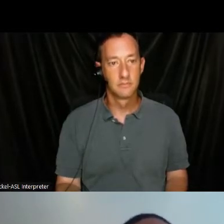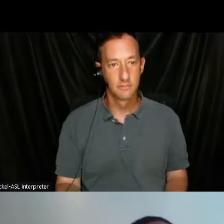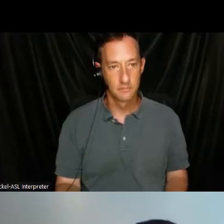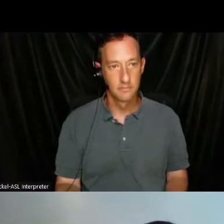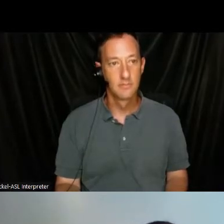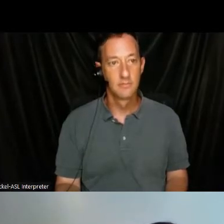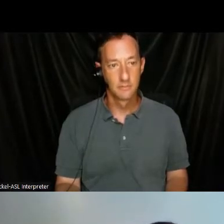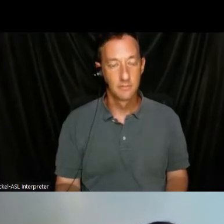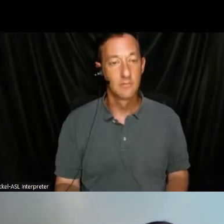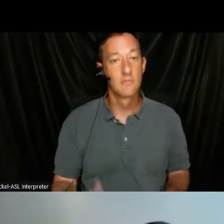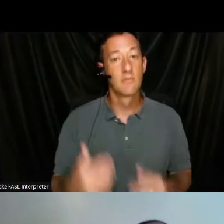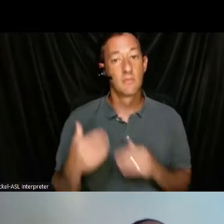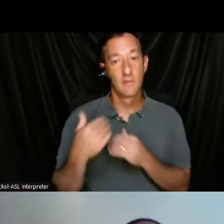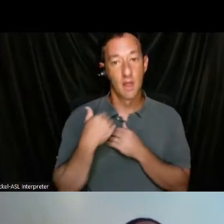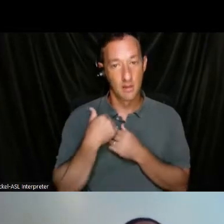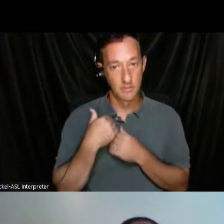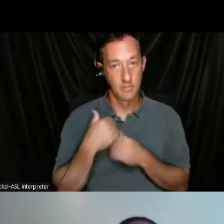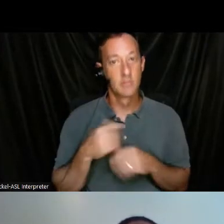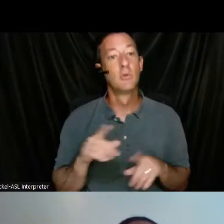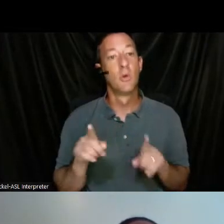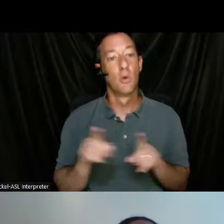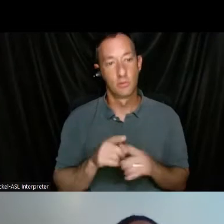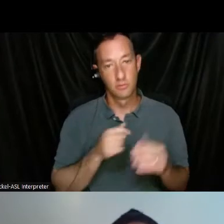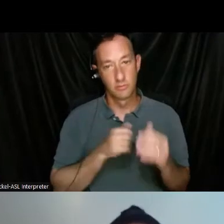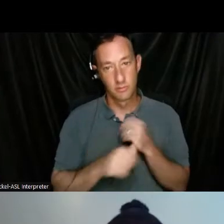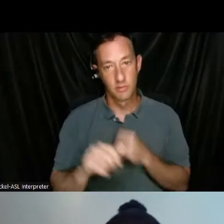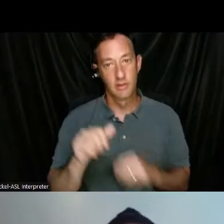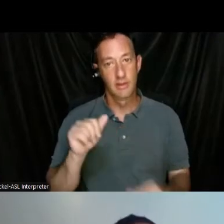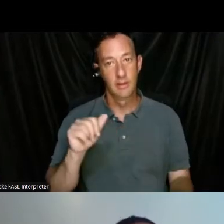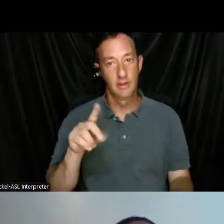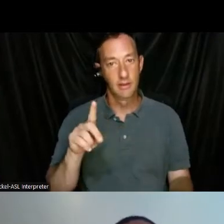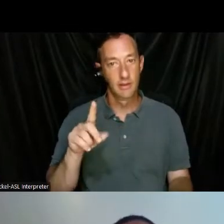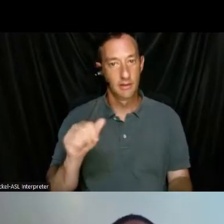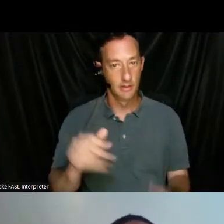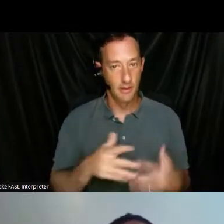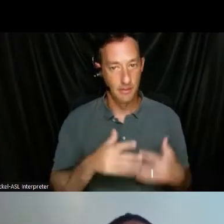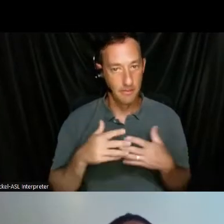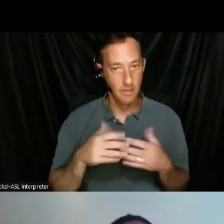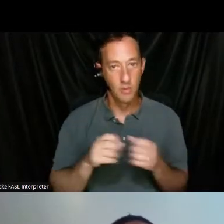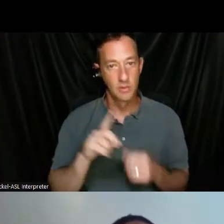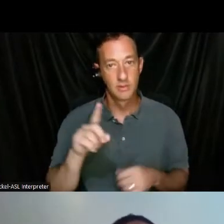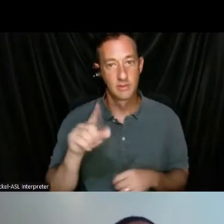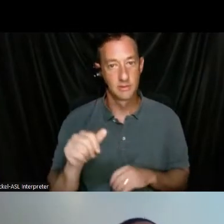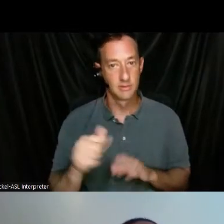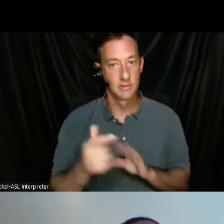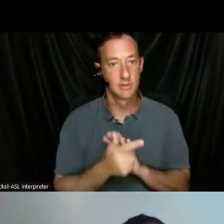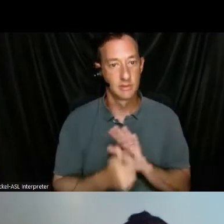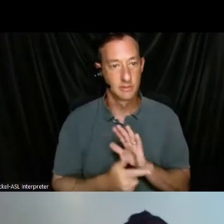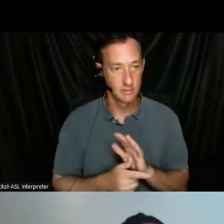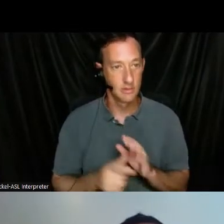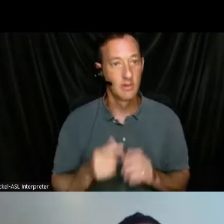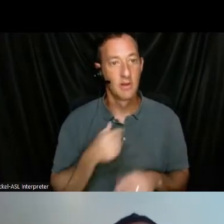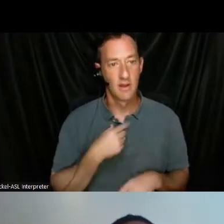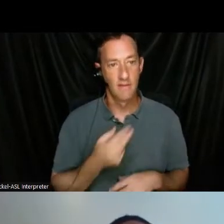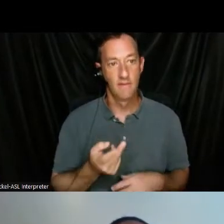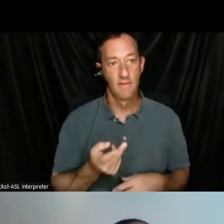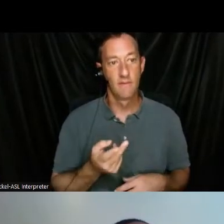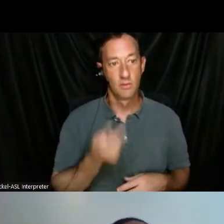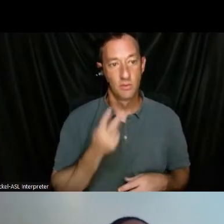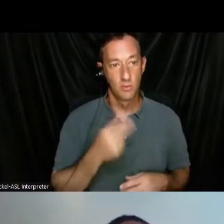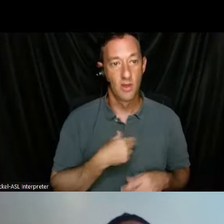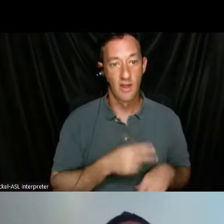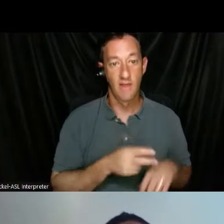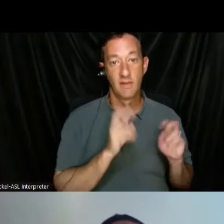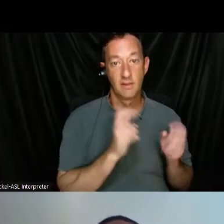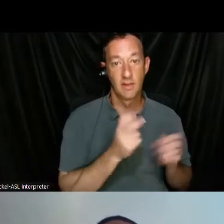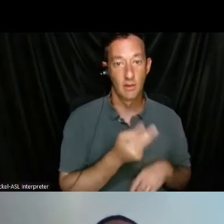And the obligation also exists under the American with Disabilities Act, which applies to, which has two parts. So you have Title II of the ADA